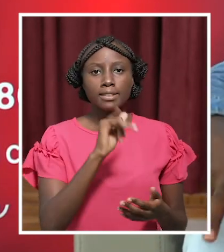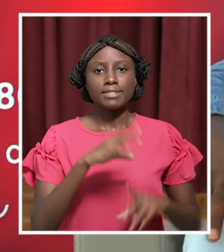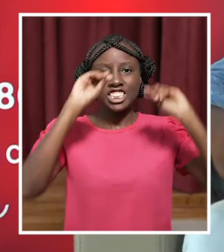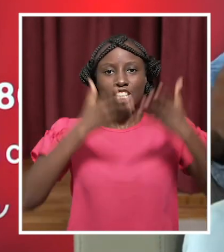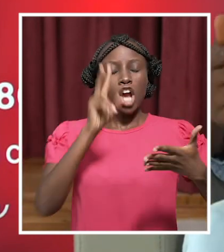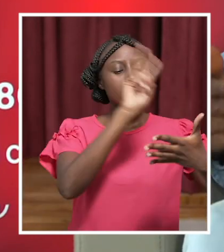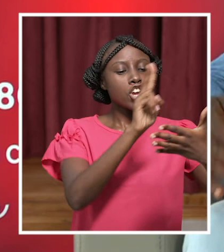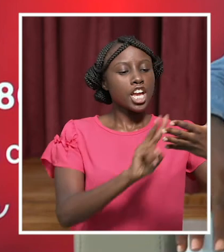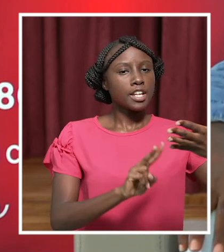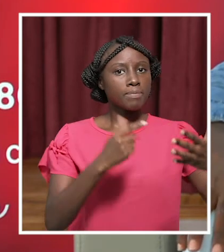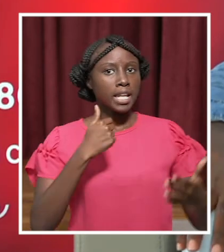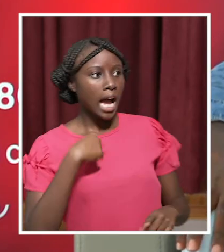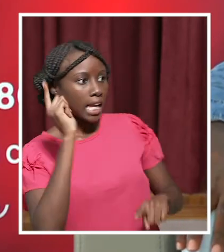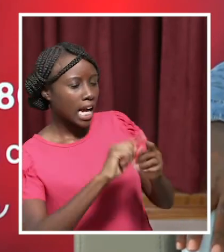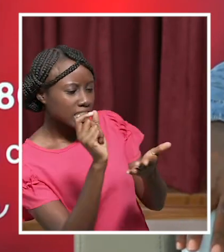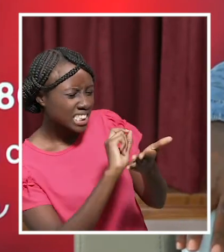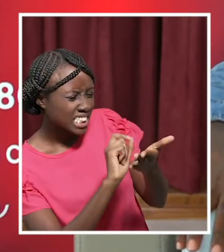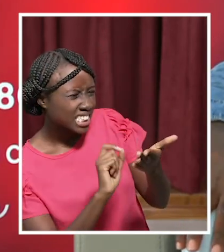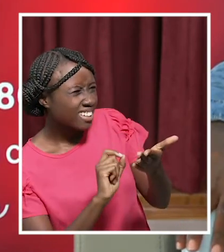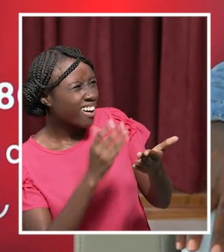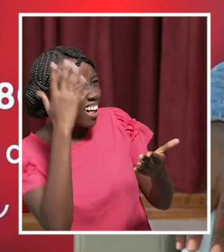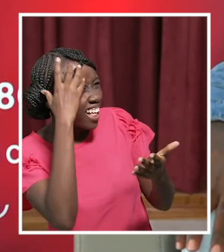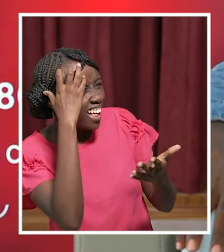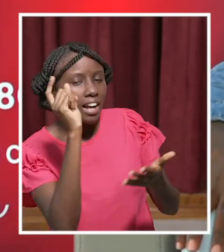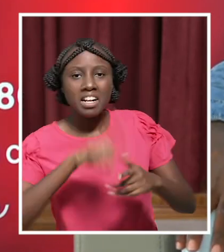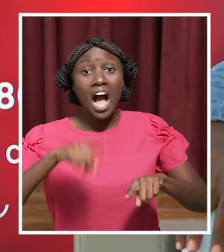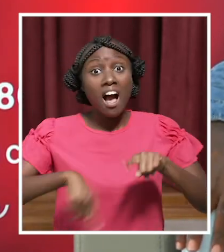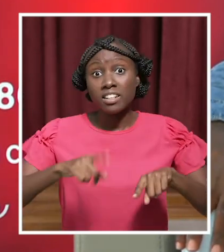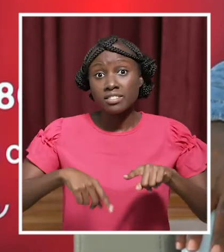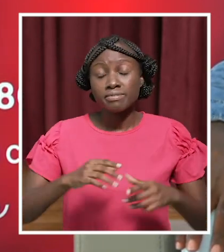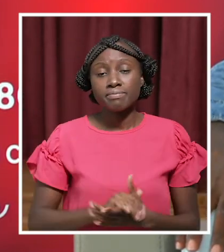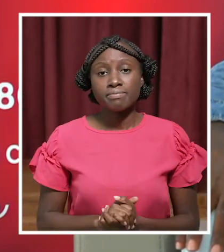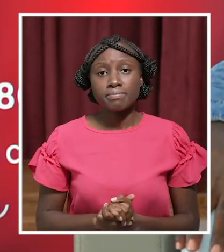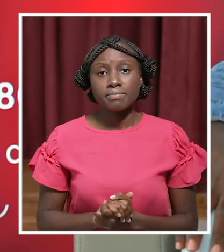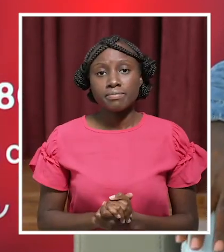and I can't put down one word in my book. And so it's